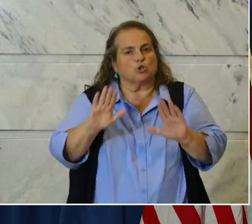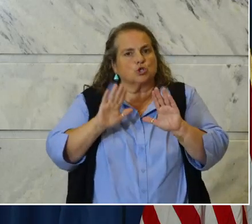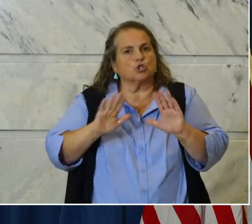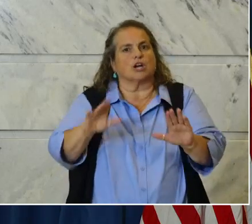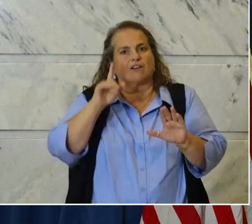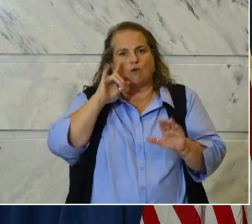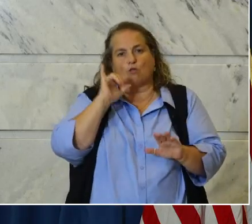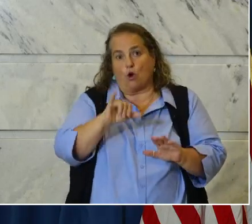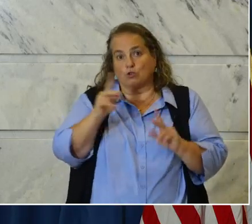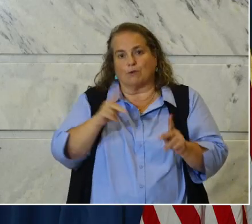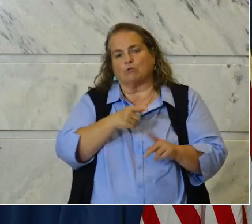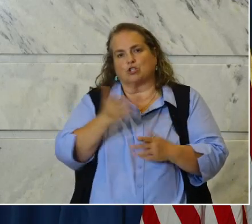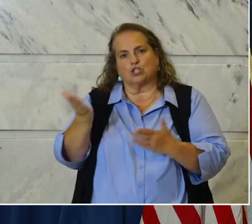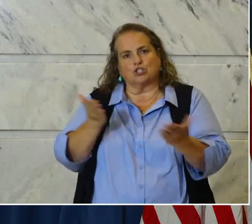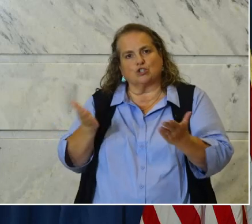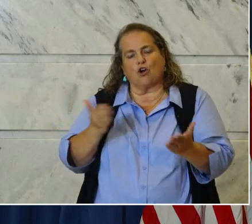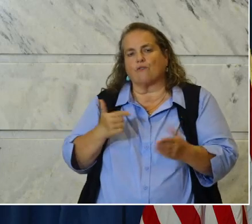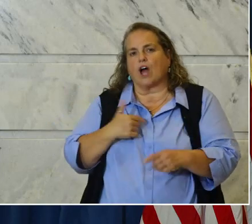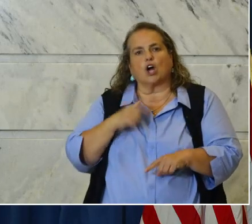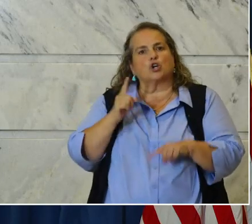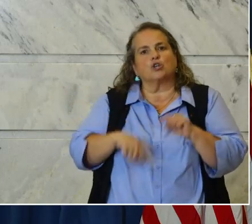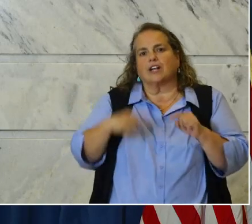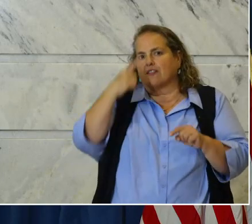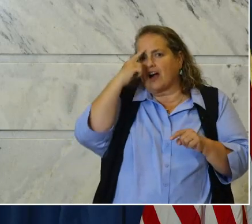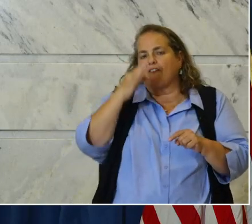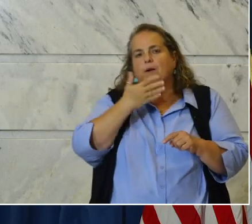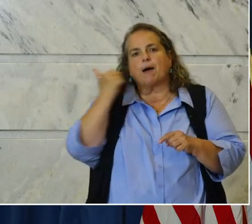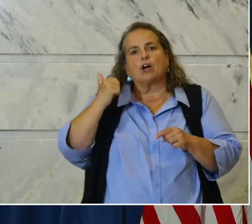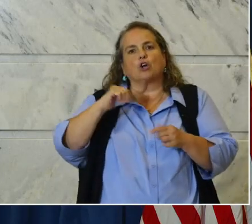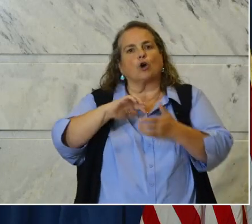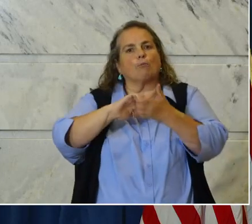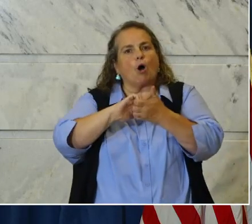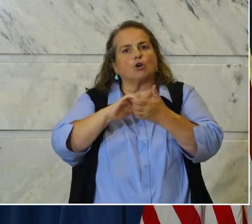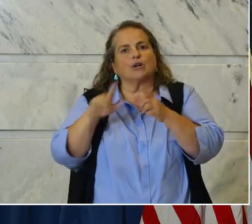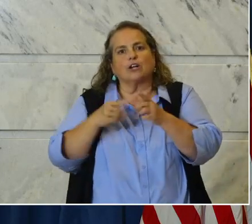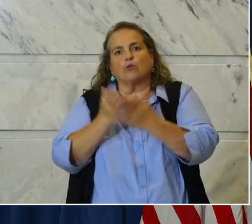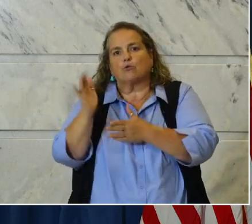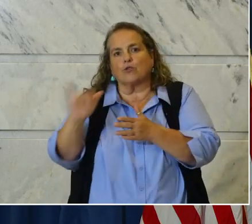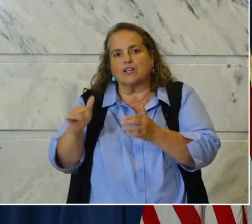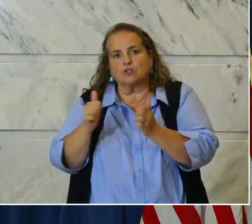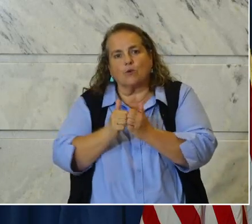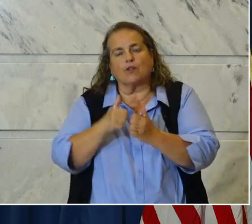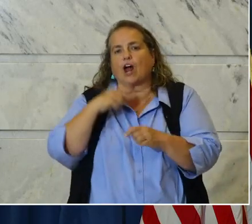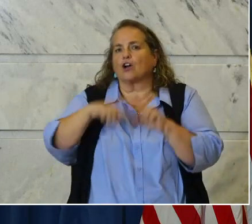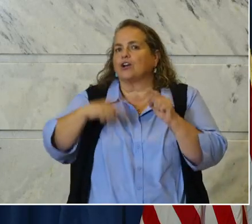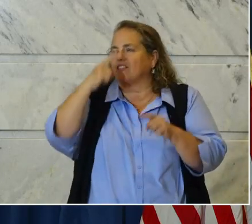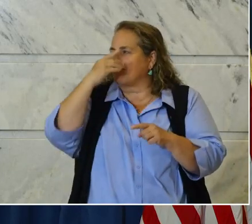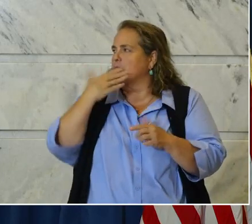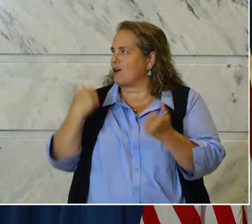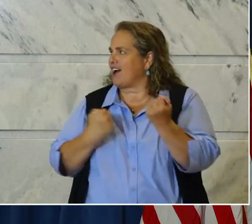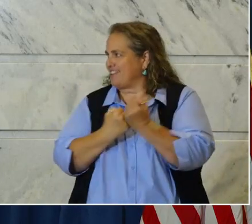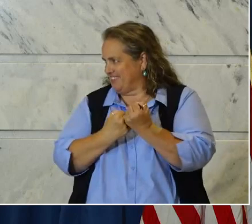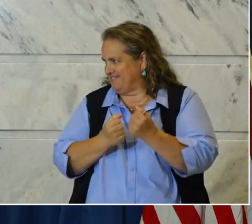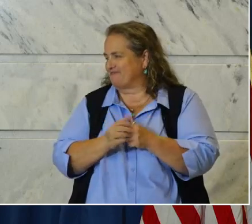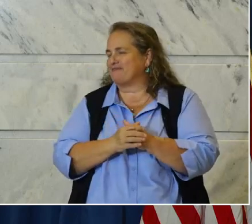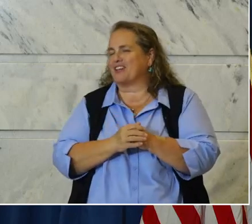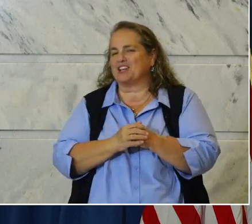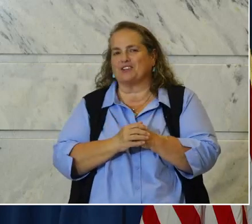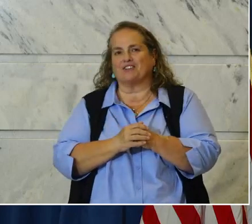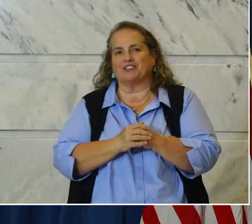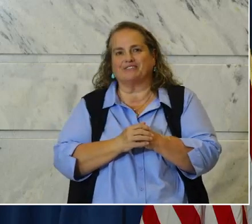she serves. I couldn't think of a better partner to get through this with, and I couldn't think of a better advocate. So thank you,